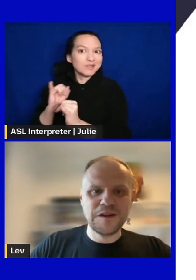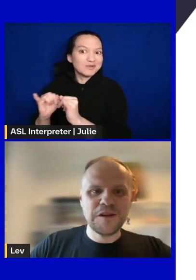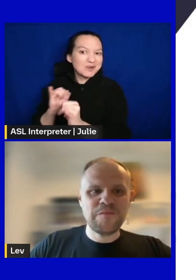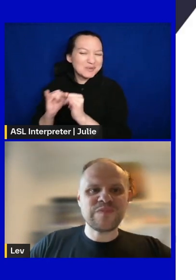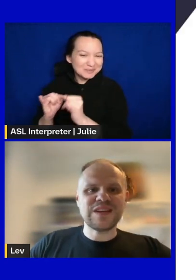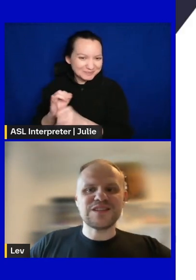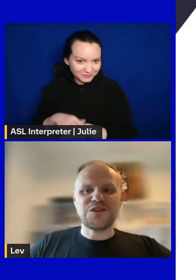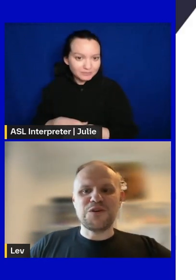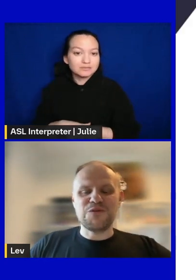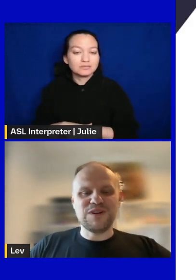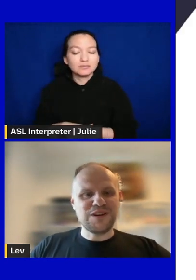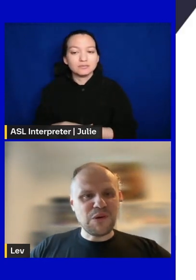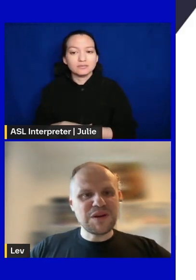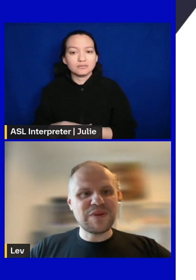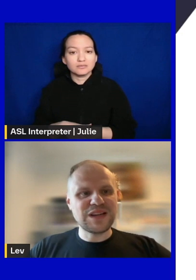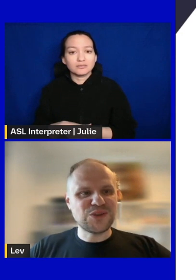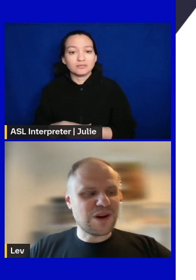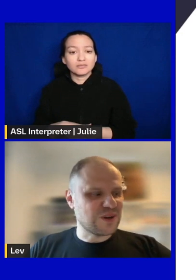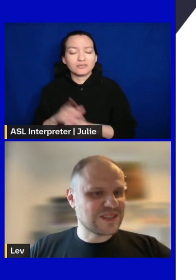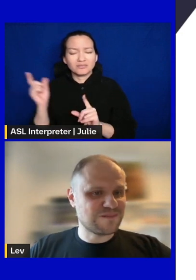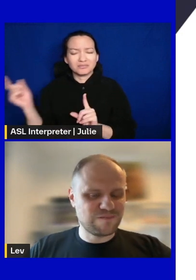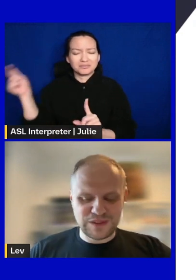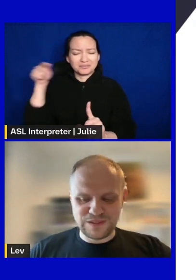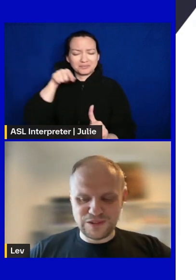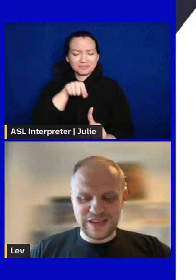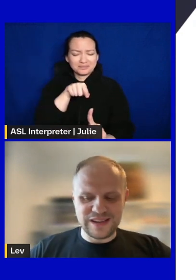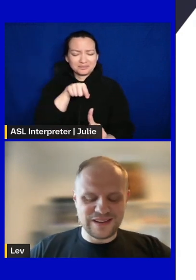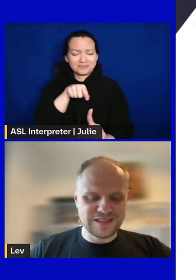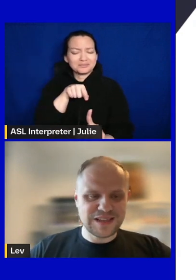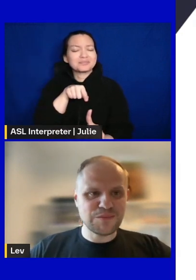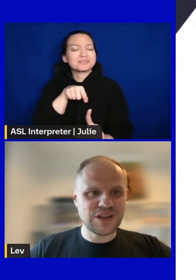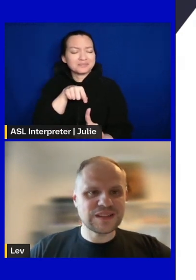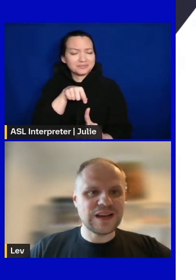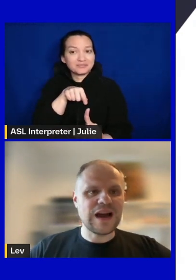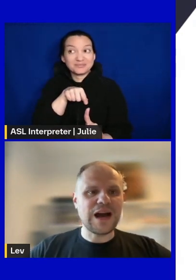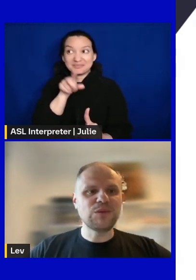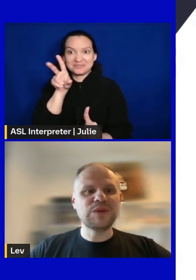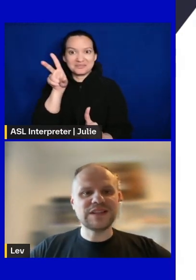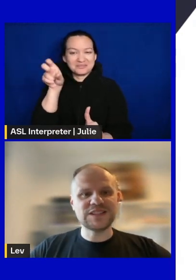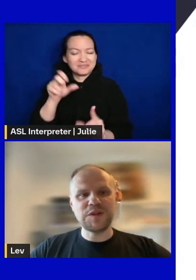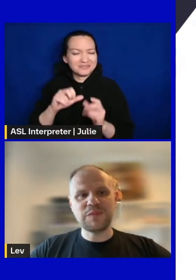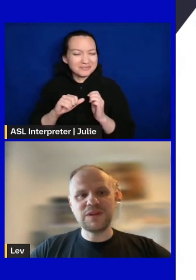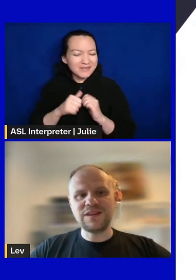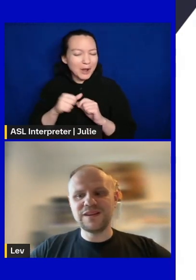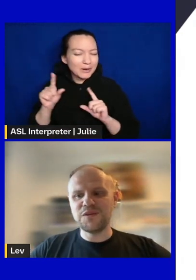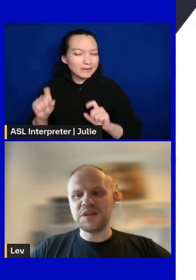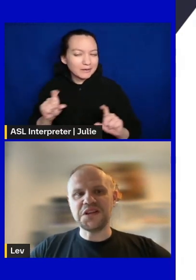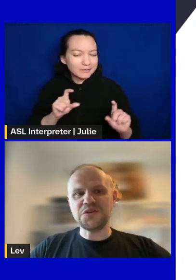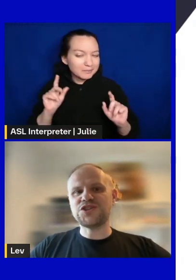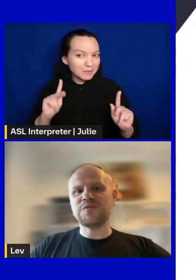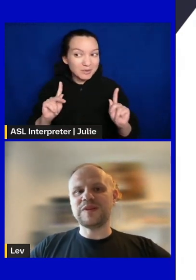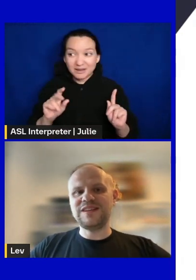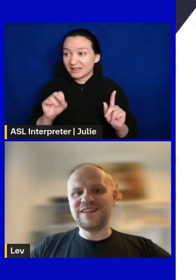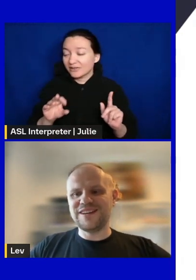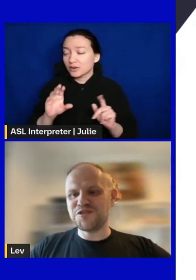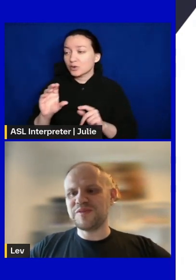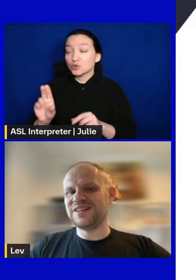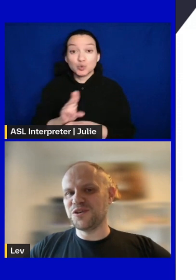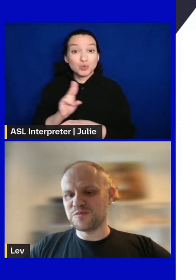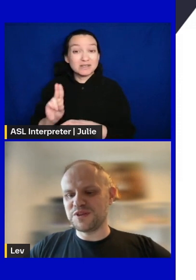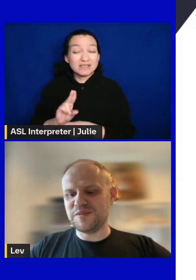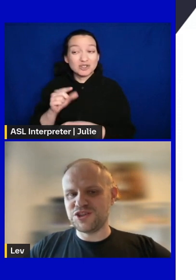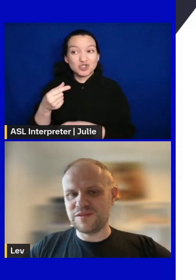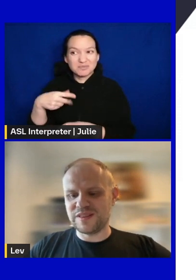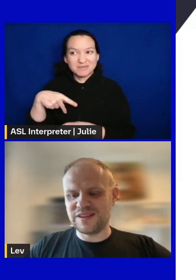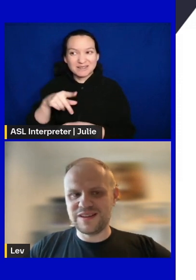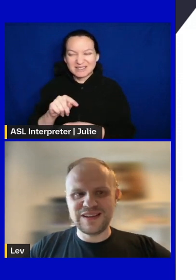candidates. So going back to our subject, how do we test people when they use GPT and GPT